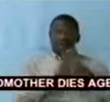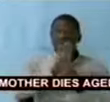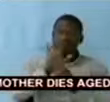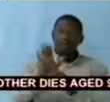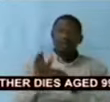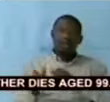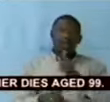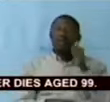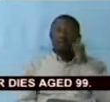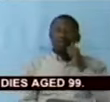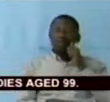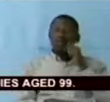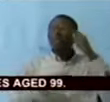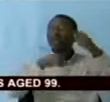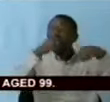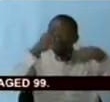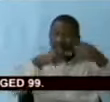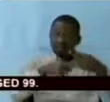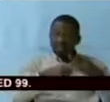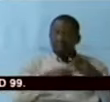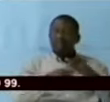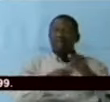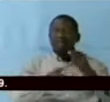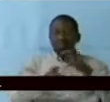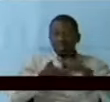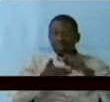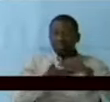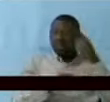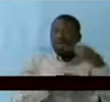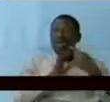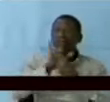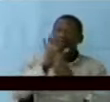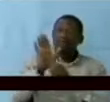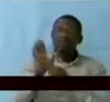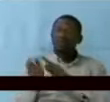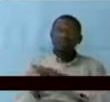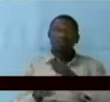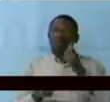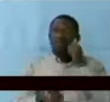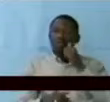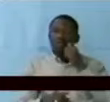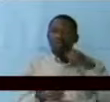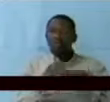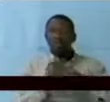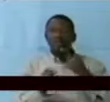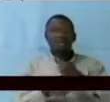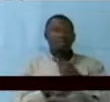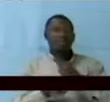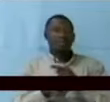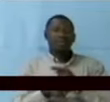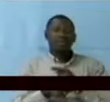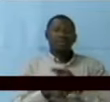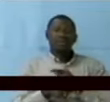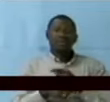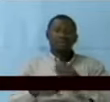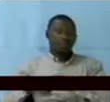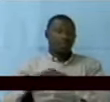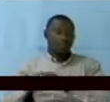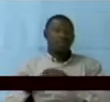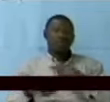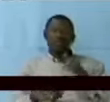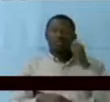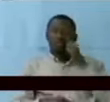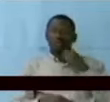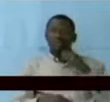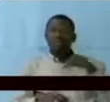use it subsequently. And even marked for identification is not used in Gambian practice. It's used in the international tribunals.